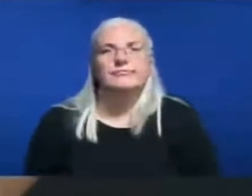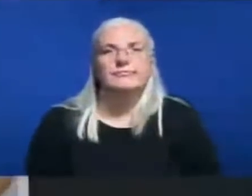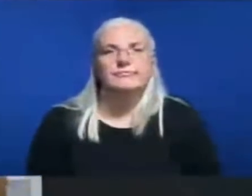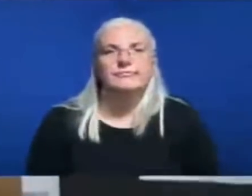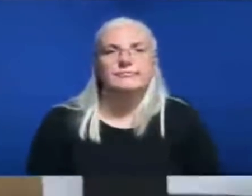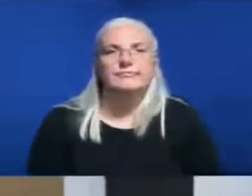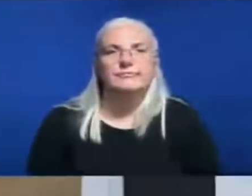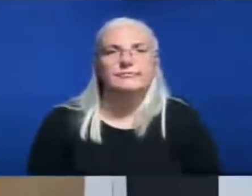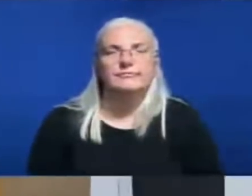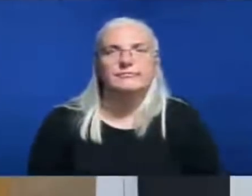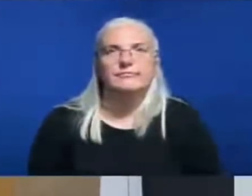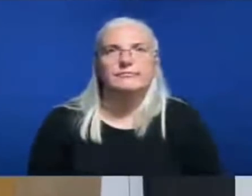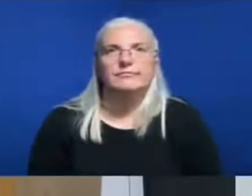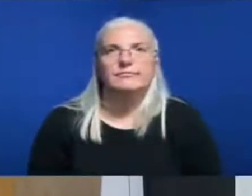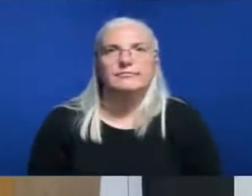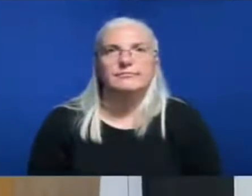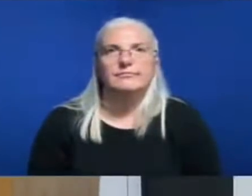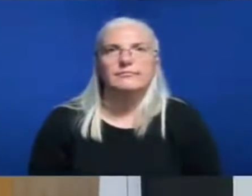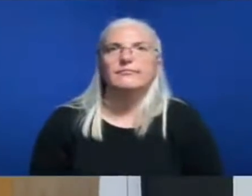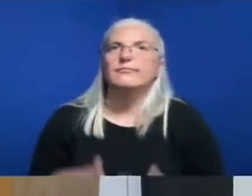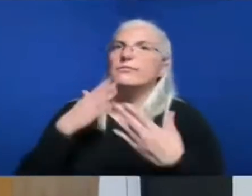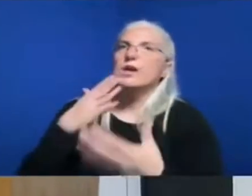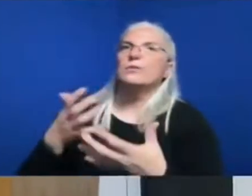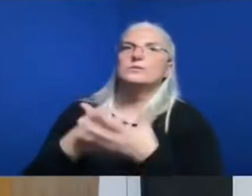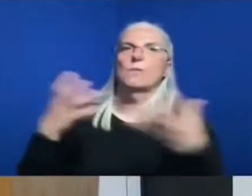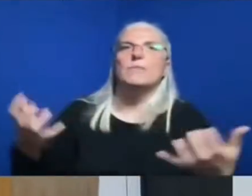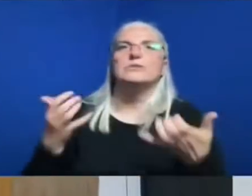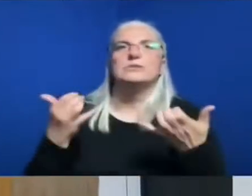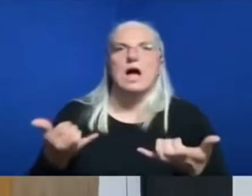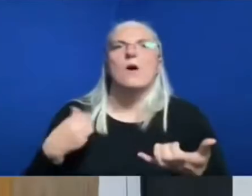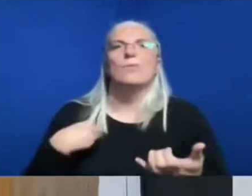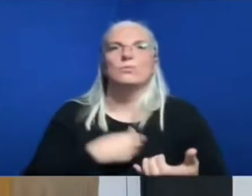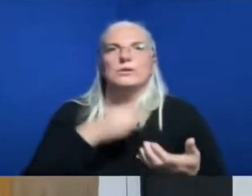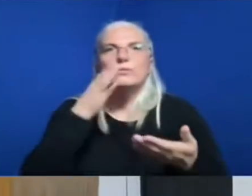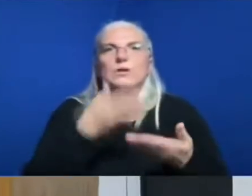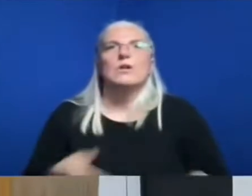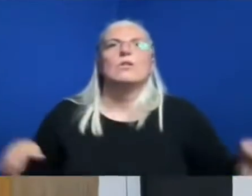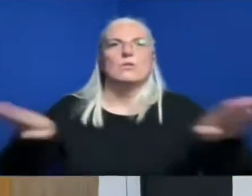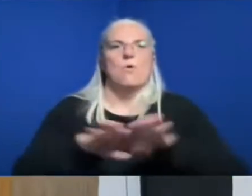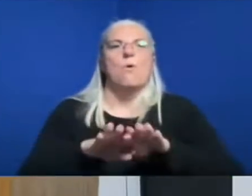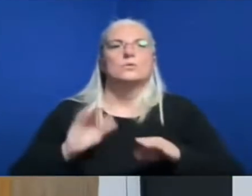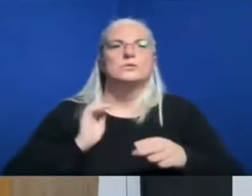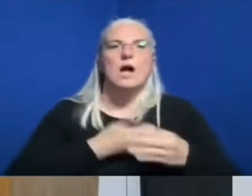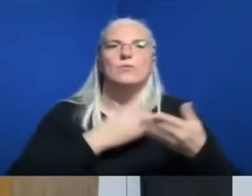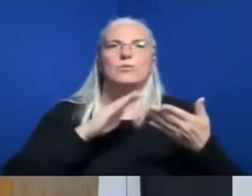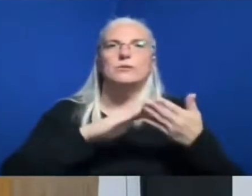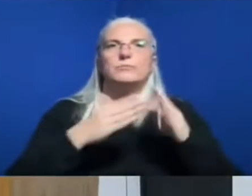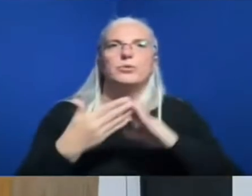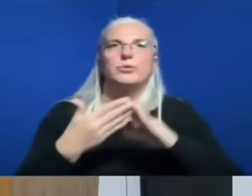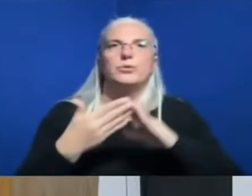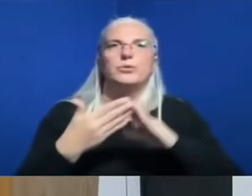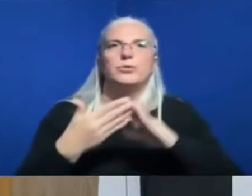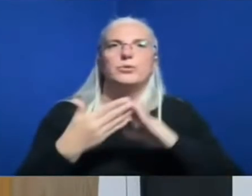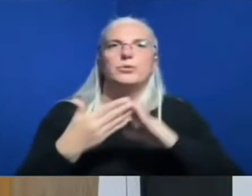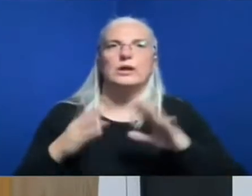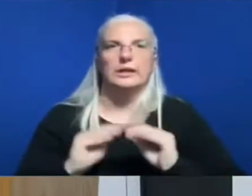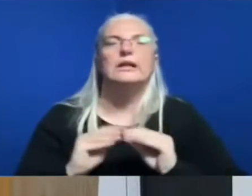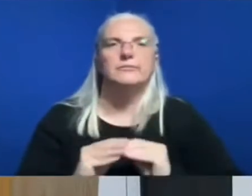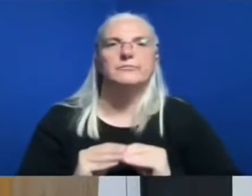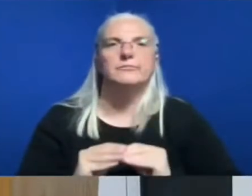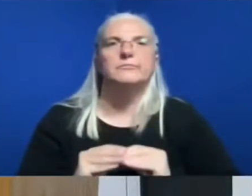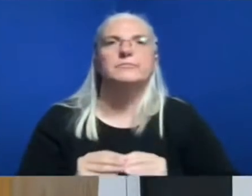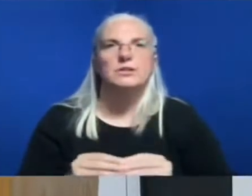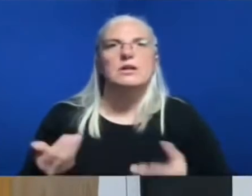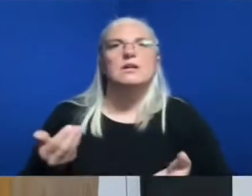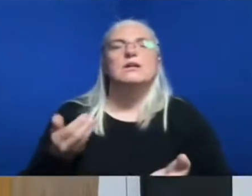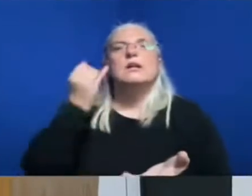Thank you so much for that. This will conclude our virtual community meeting this evening. Again, we will be recording this and posting it